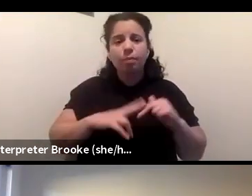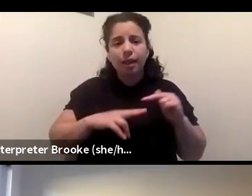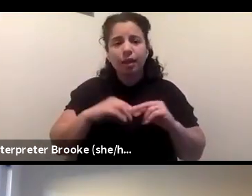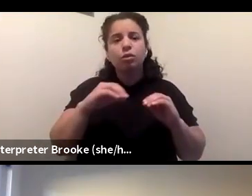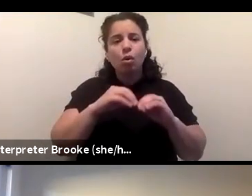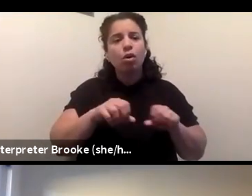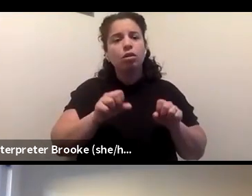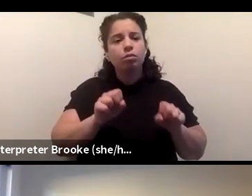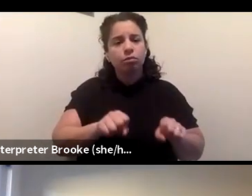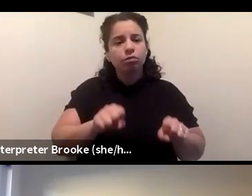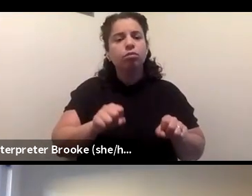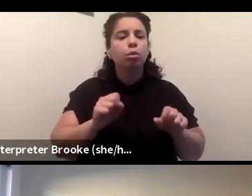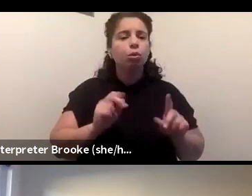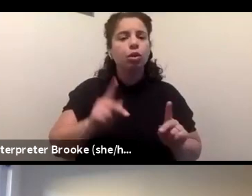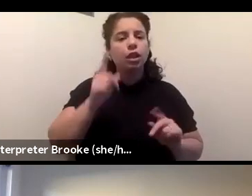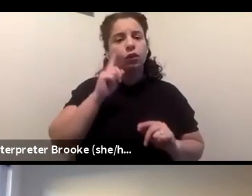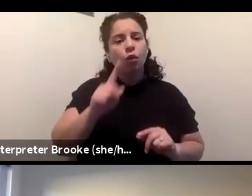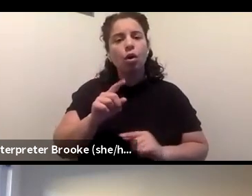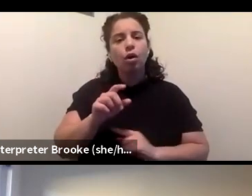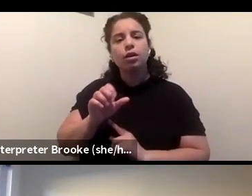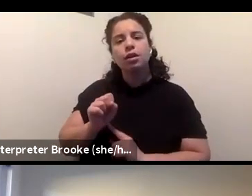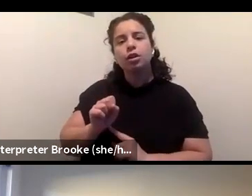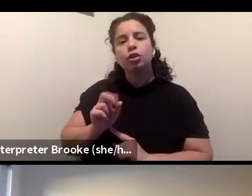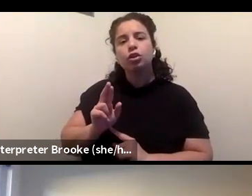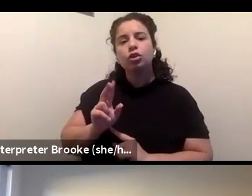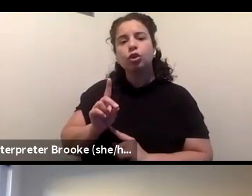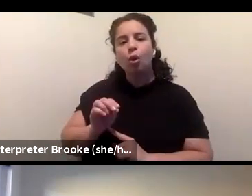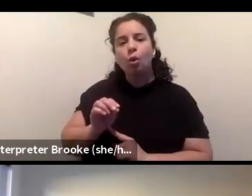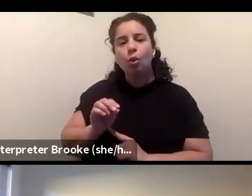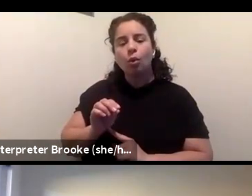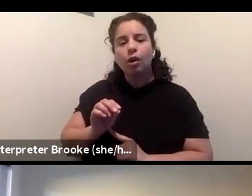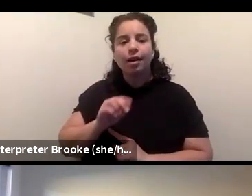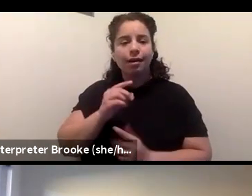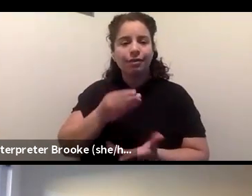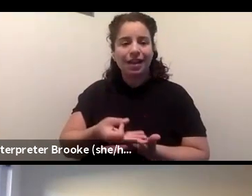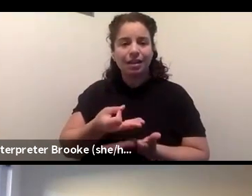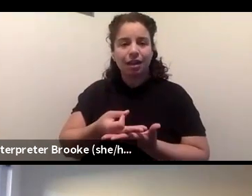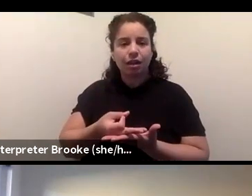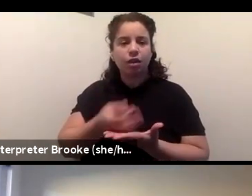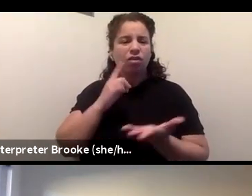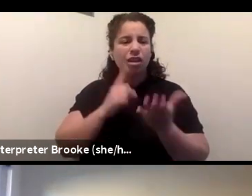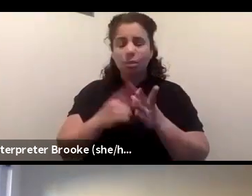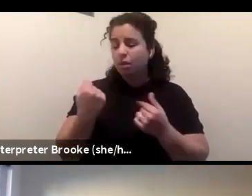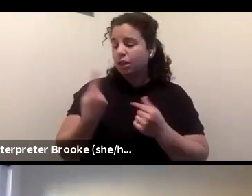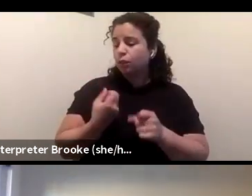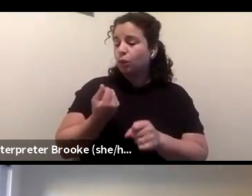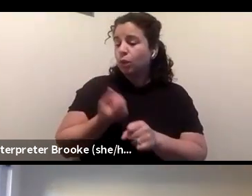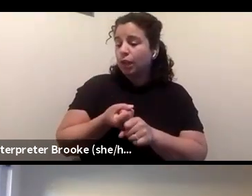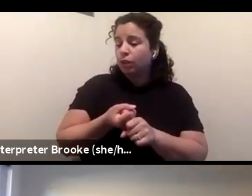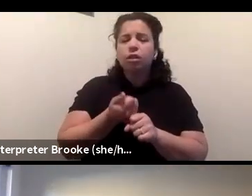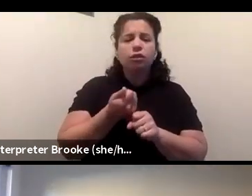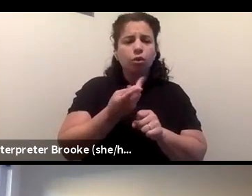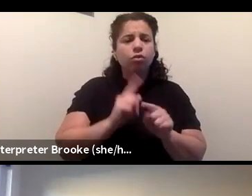fundings. But I'm thinking about within the last 5 years, there's been a handful of tribes that have been recognized by the federal government